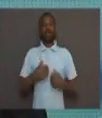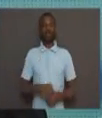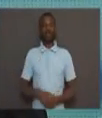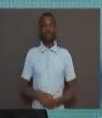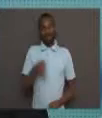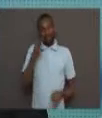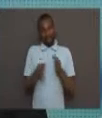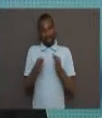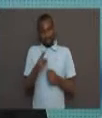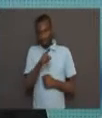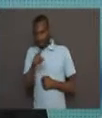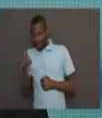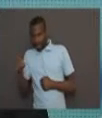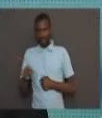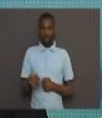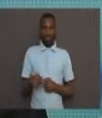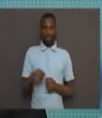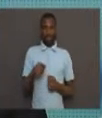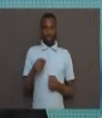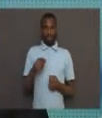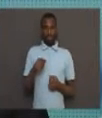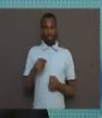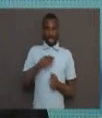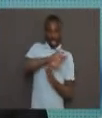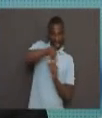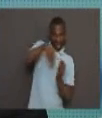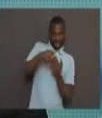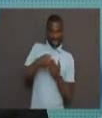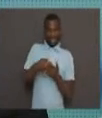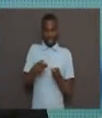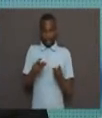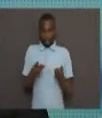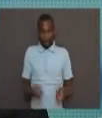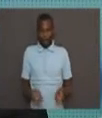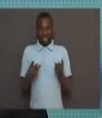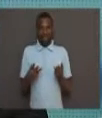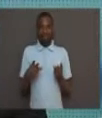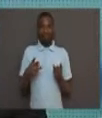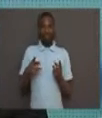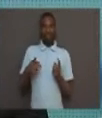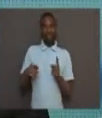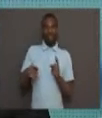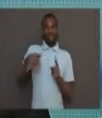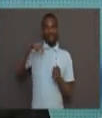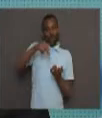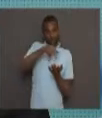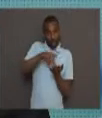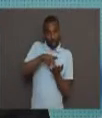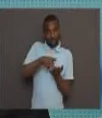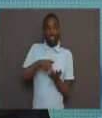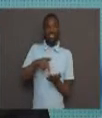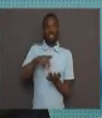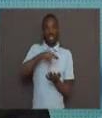If you were to add up the total mass of the protons and